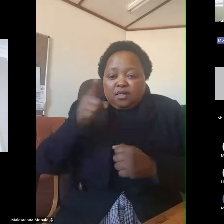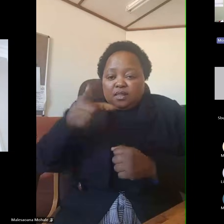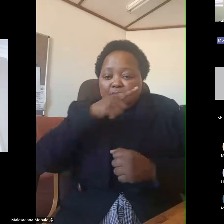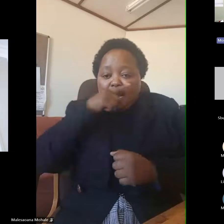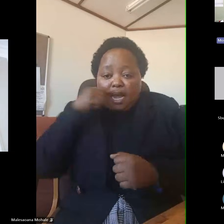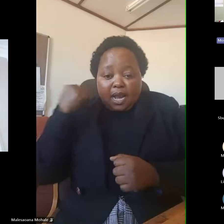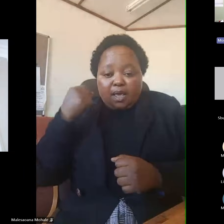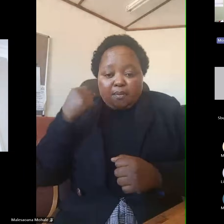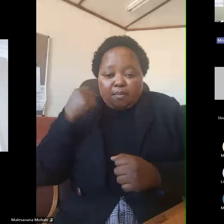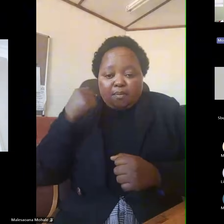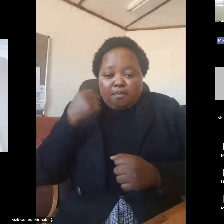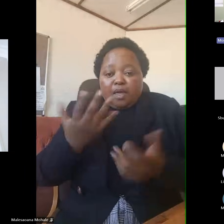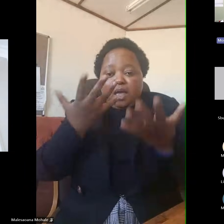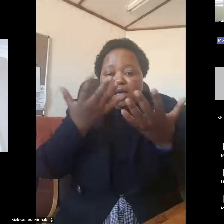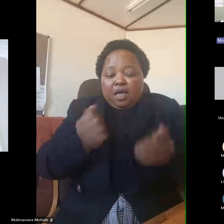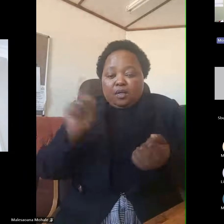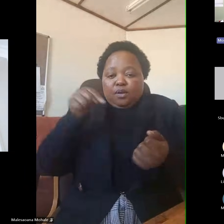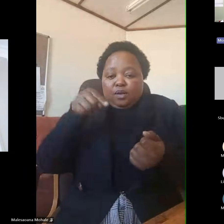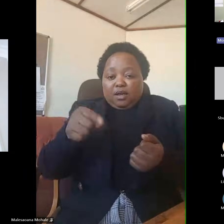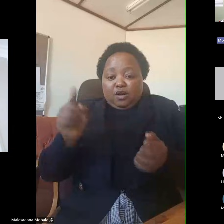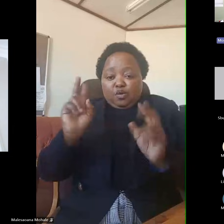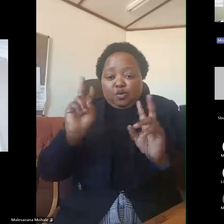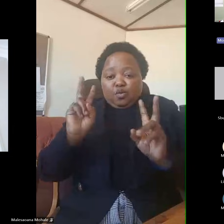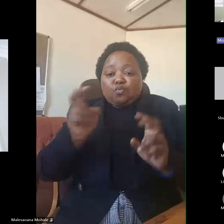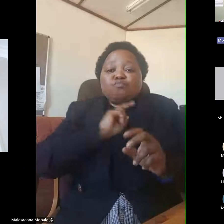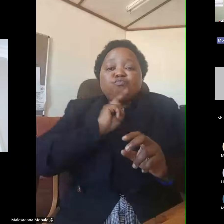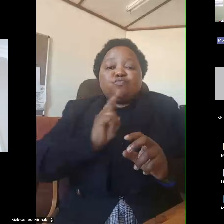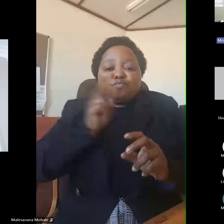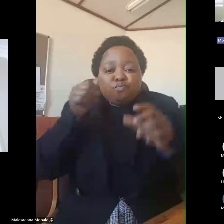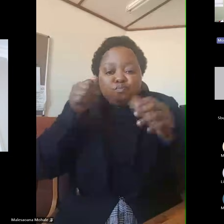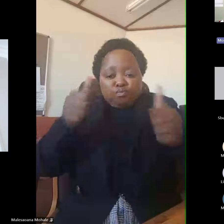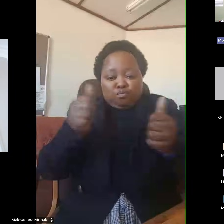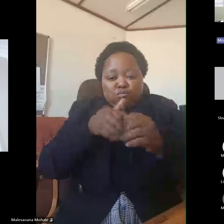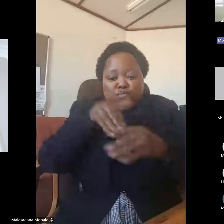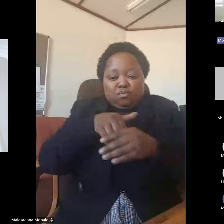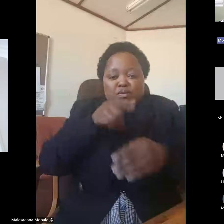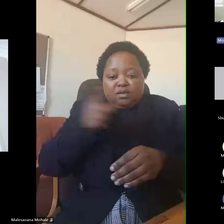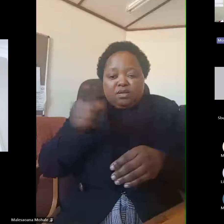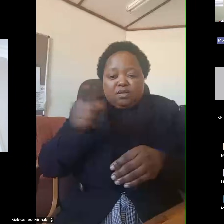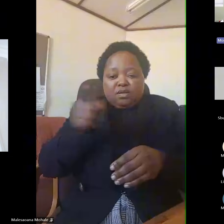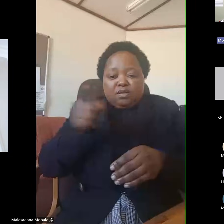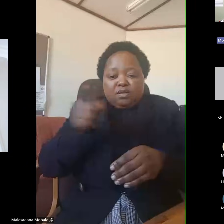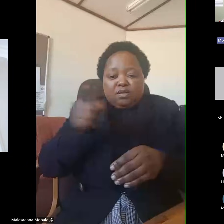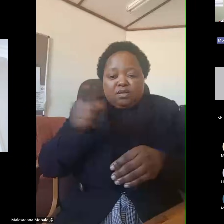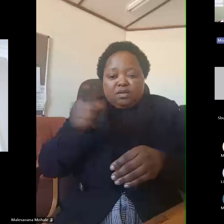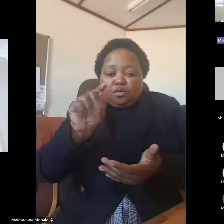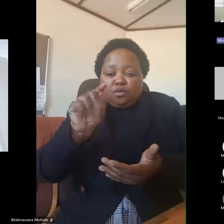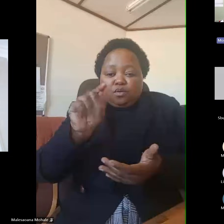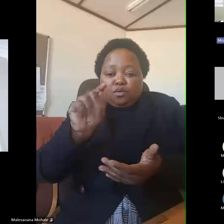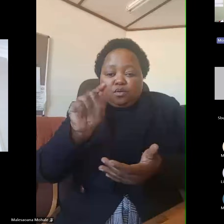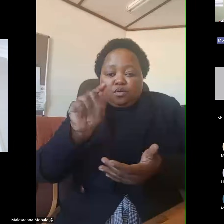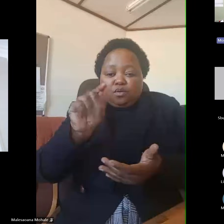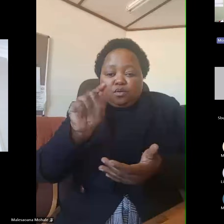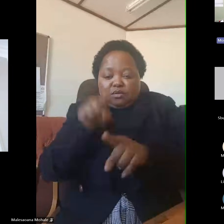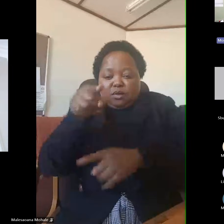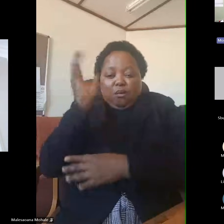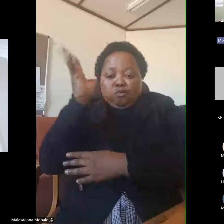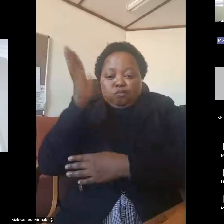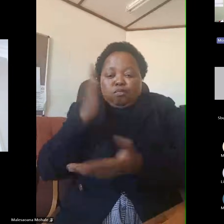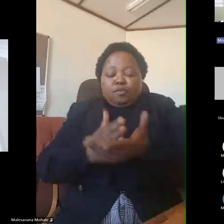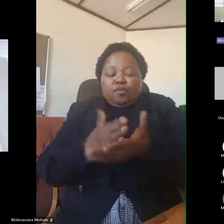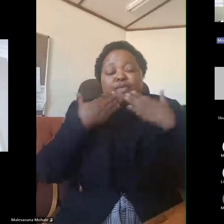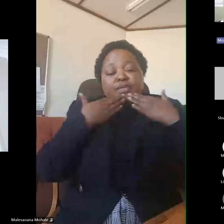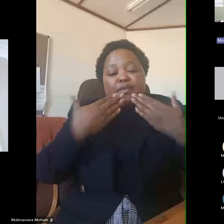in it. So thanks for setting the stage and the tone for us very well. The esteemed participants,